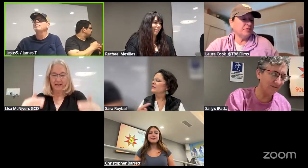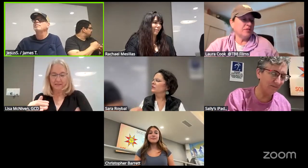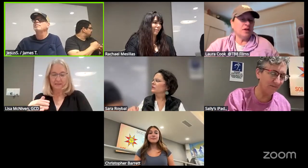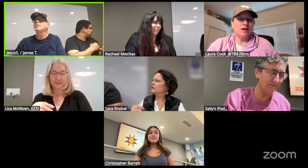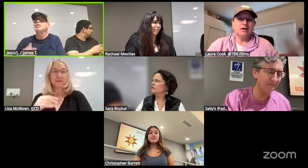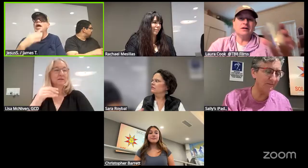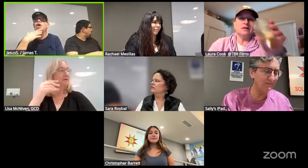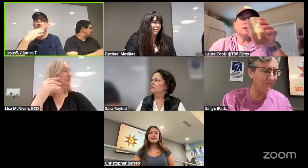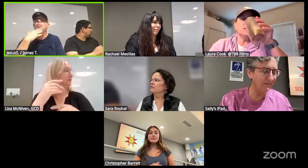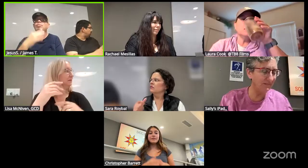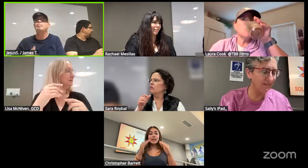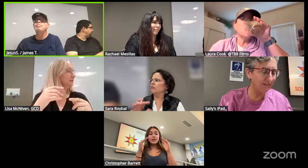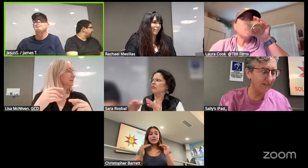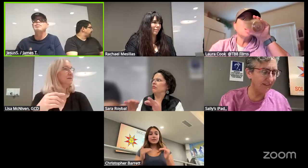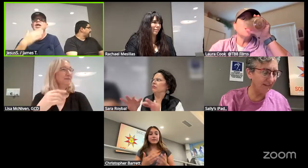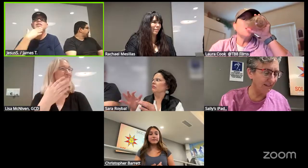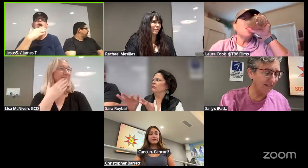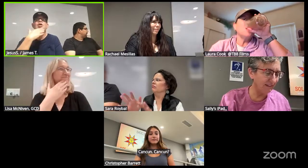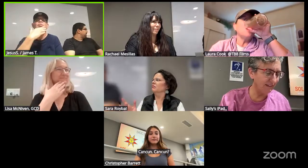Okay, next, Second.